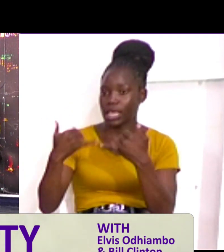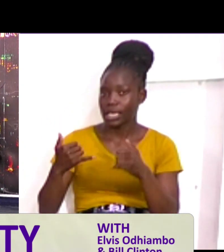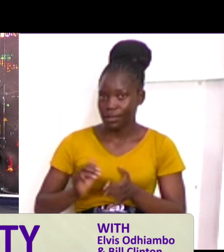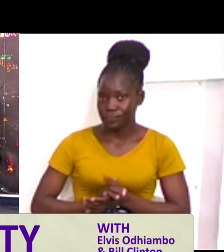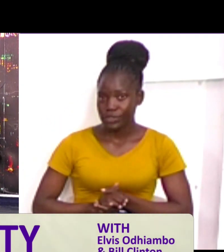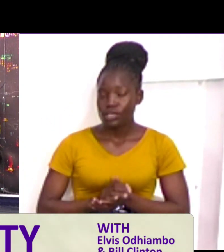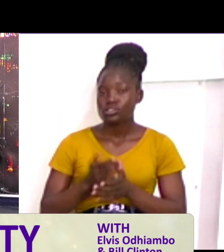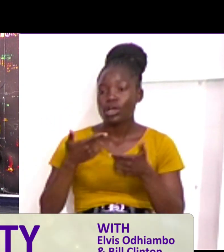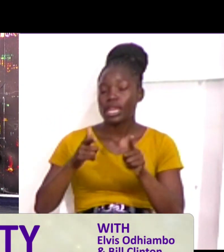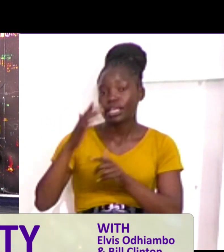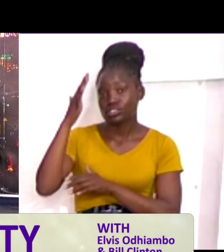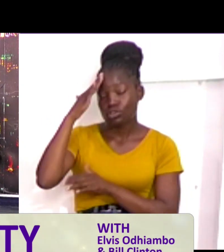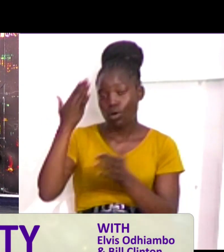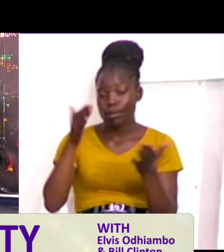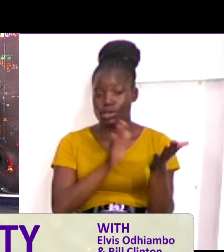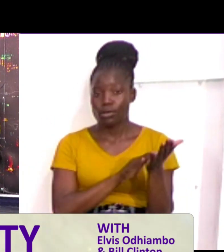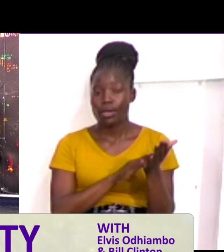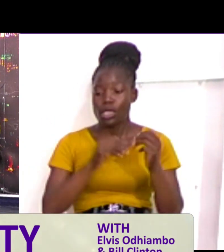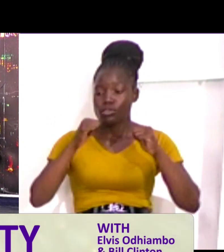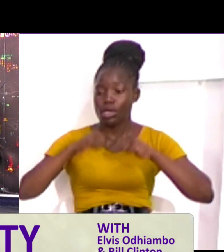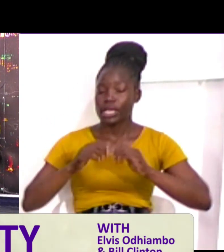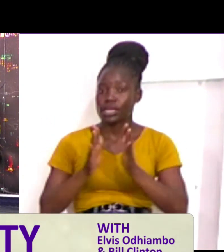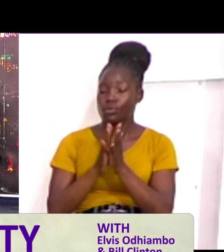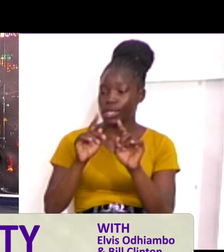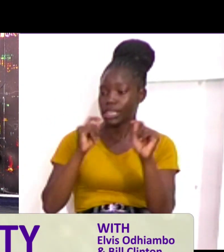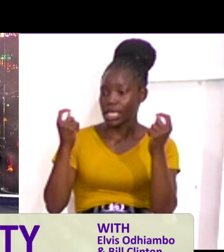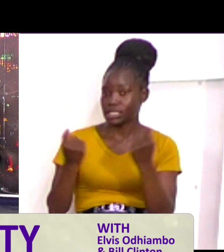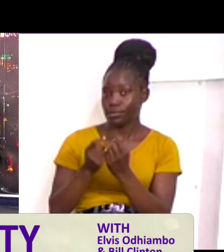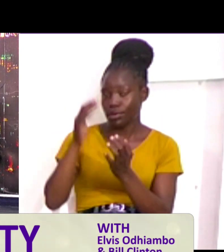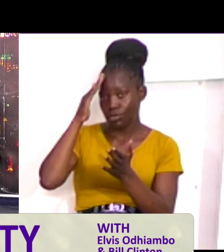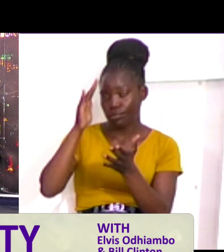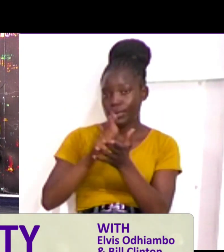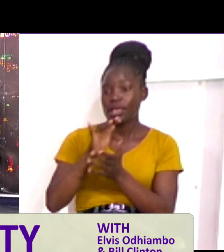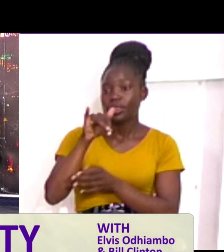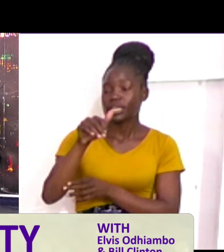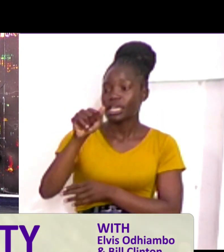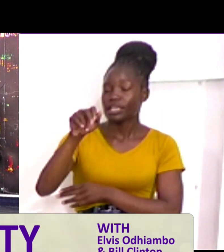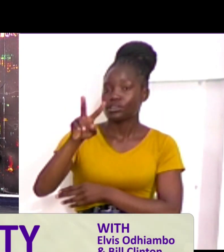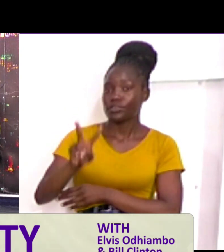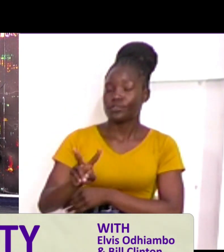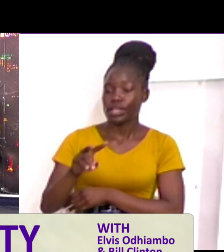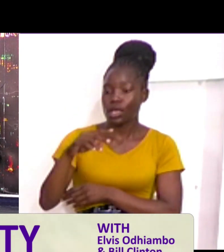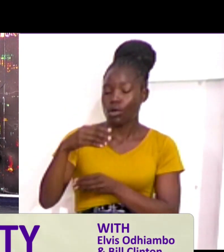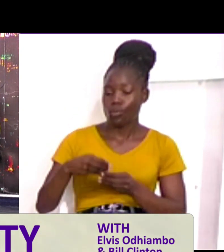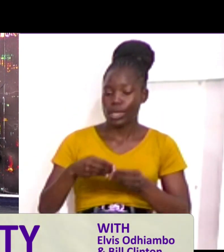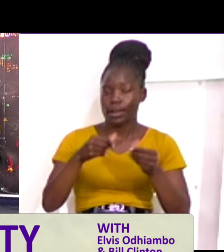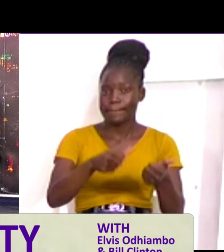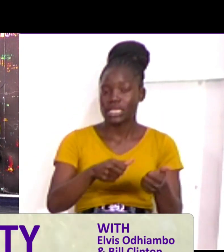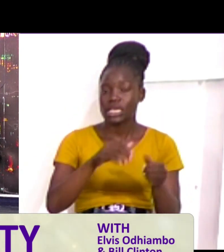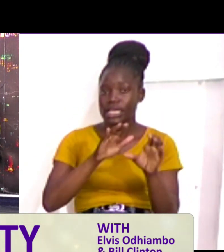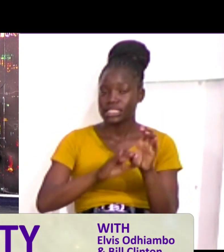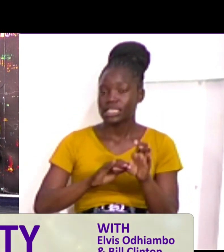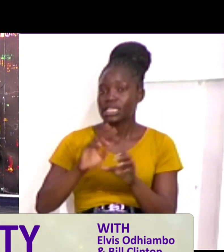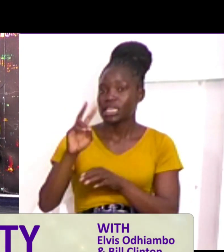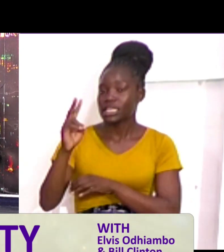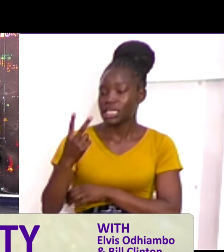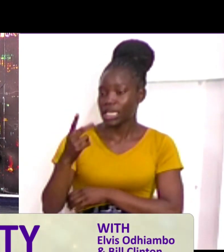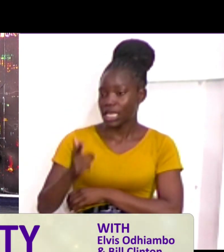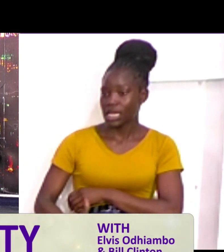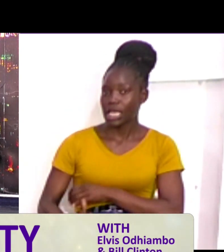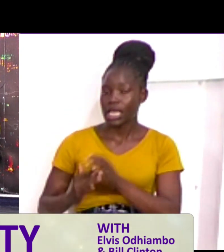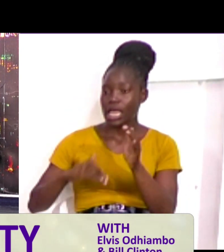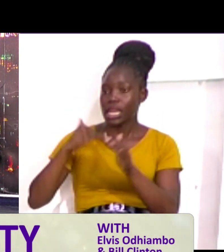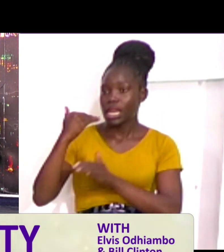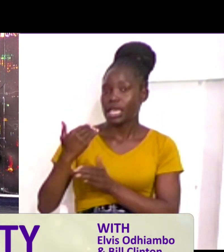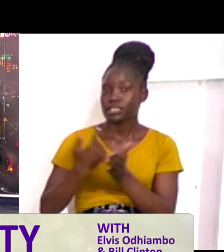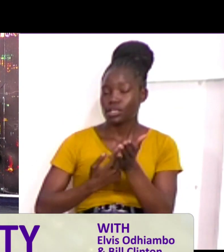Let us know, Pale, in the comment section. Do you agree with the team? Do you believe that Aston Villa can go up and disappoint Chelsea in the replay come next